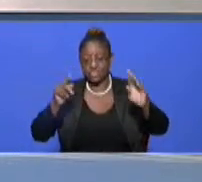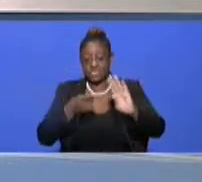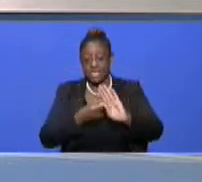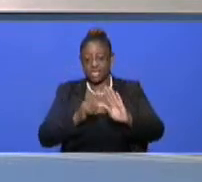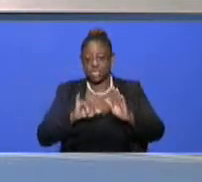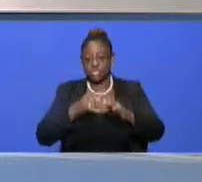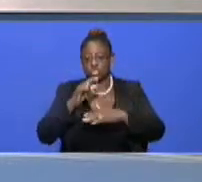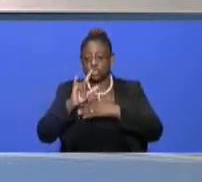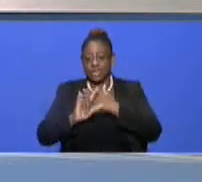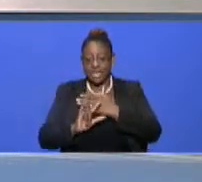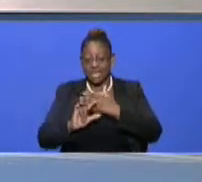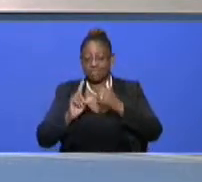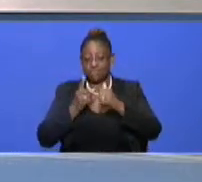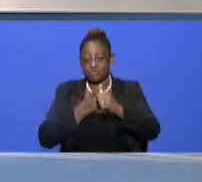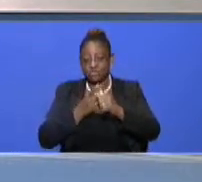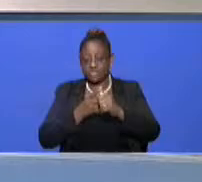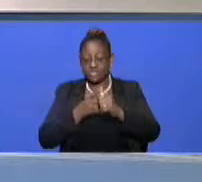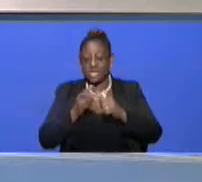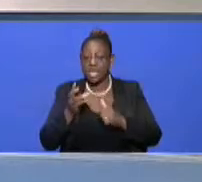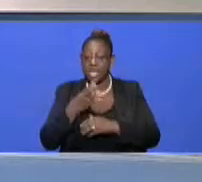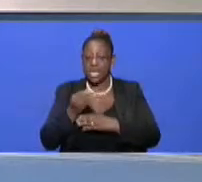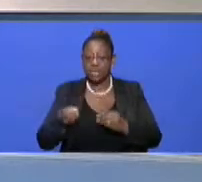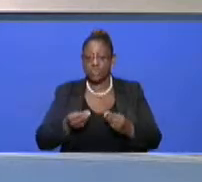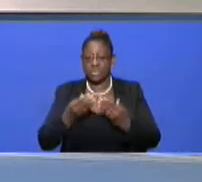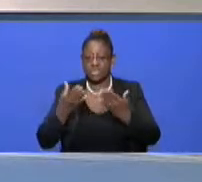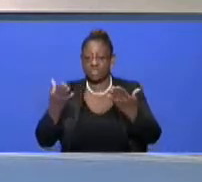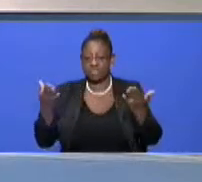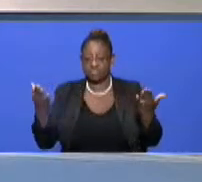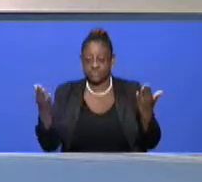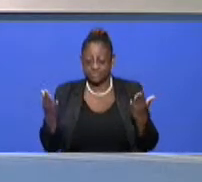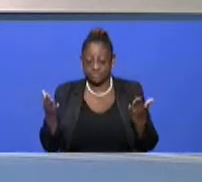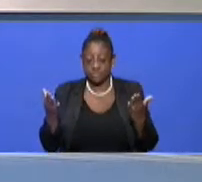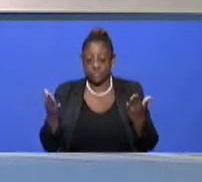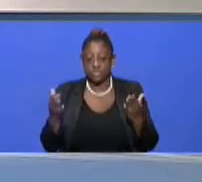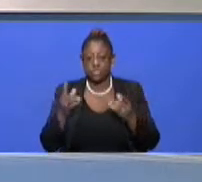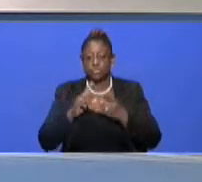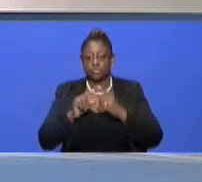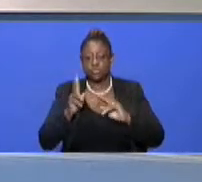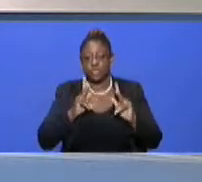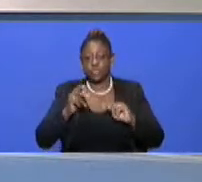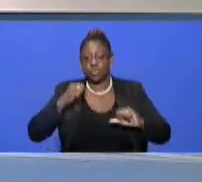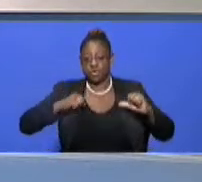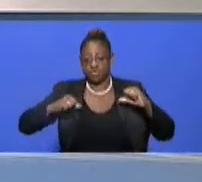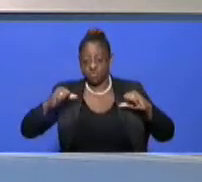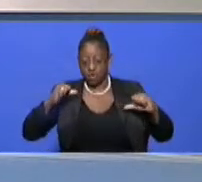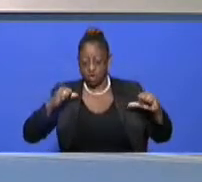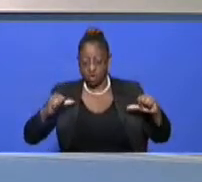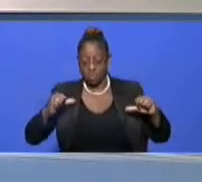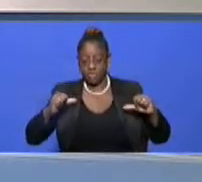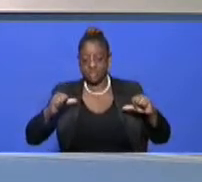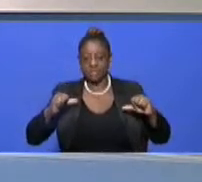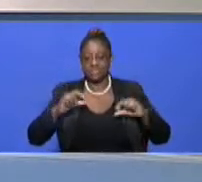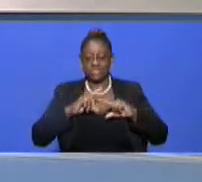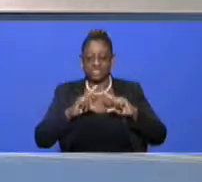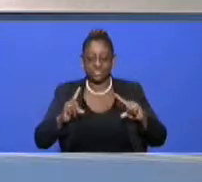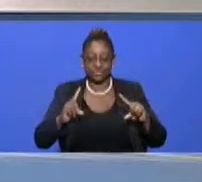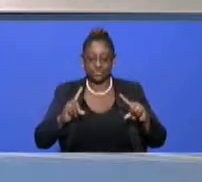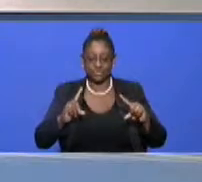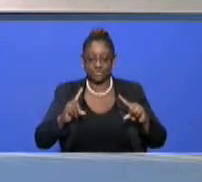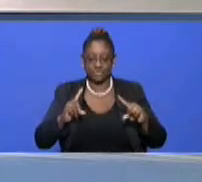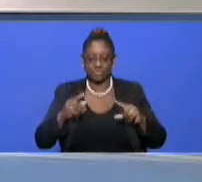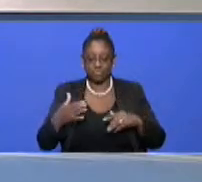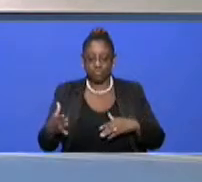July 1st and will now be distributed to deserving employees who have been performing additional duties for